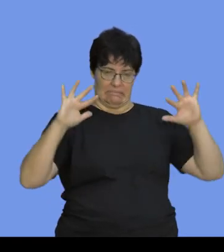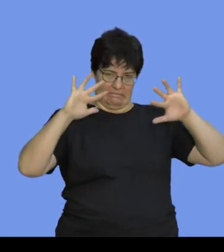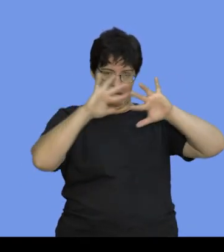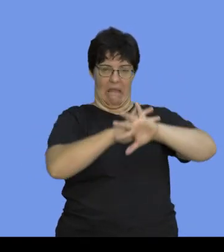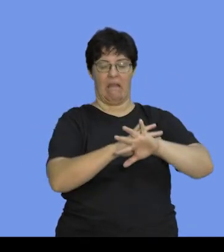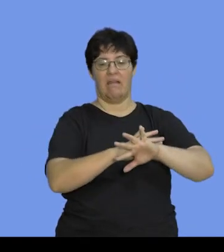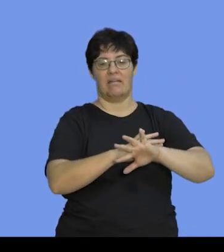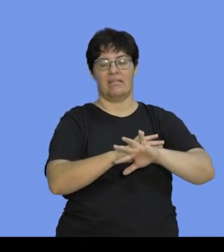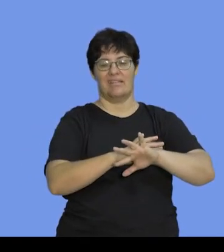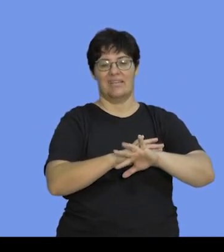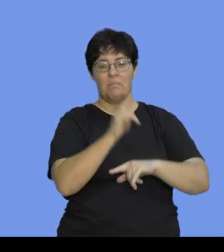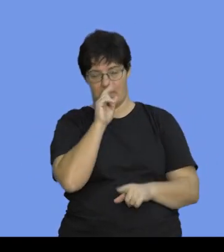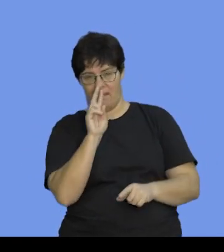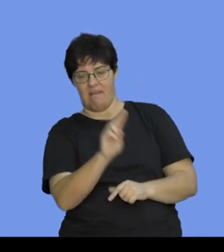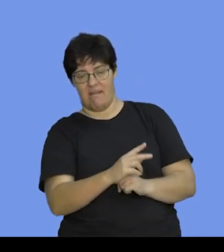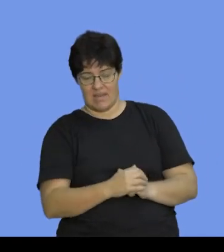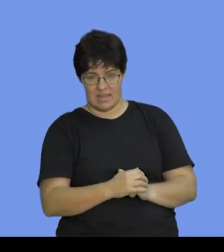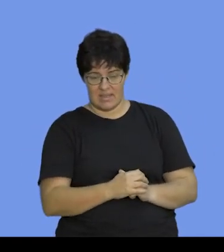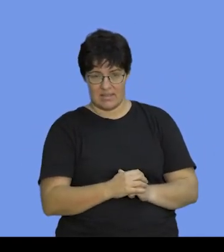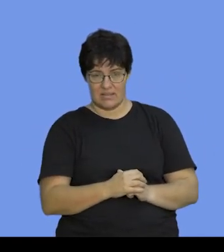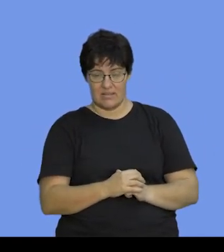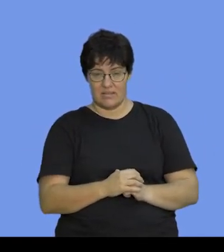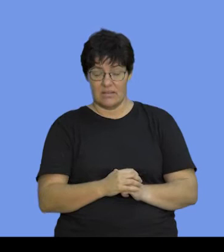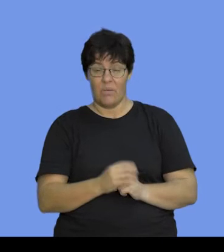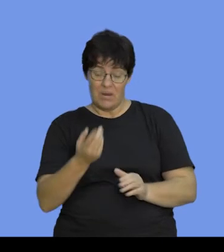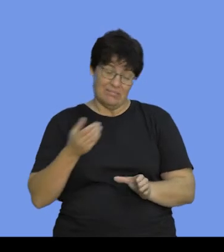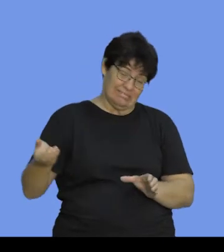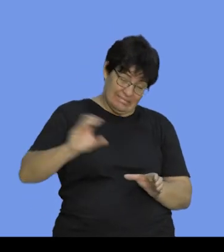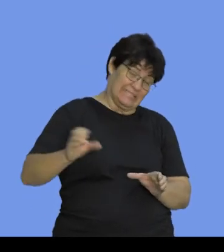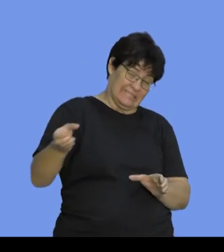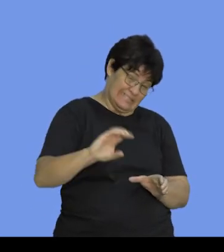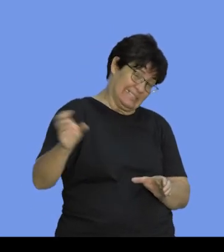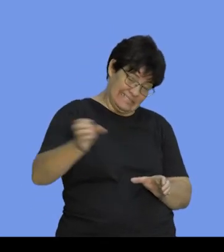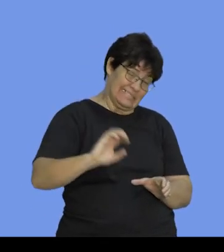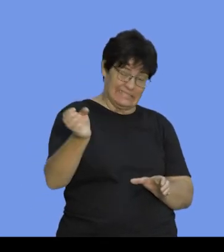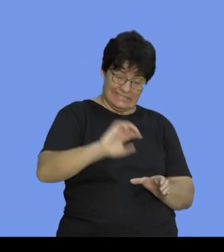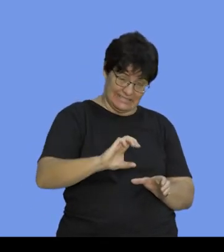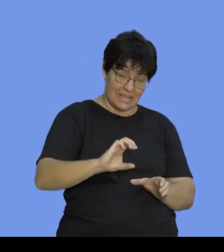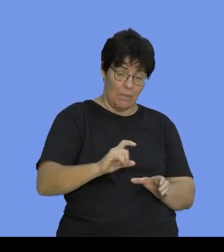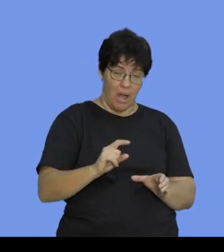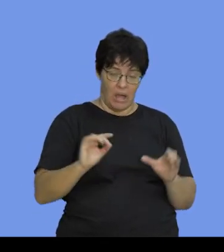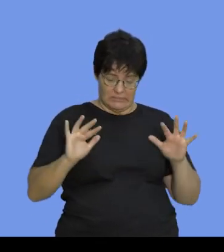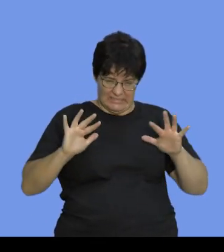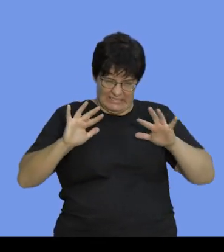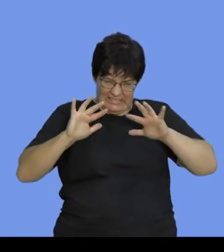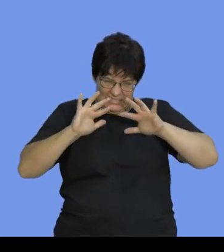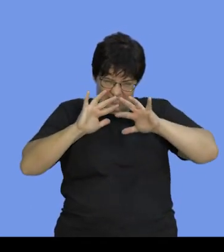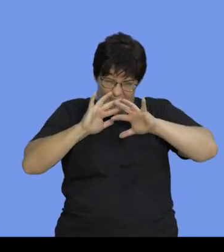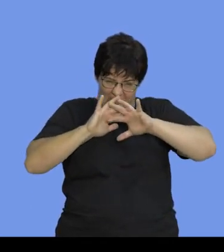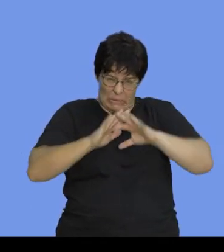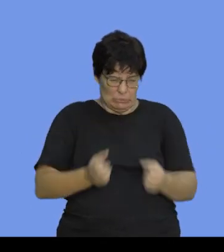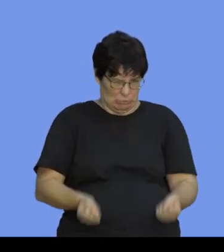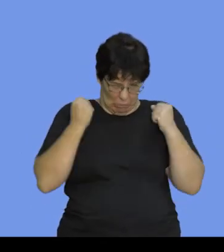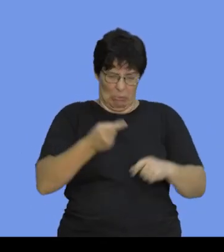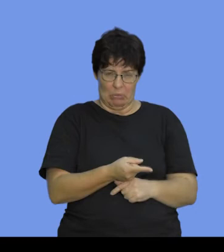is, what we observe. If we added a lot of, drink mix, the color was so strong, and the